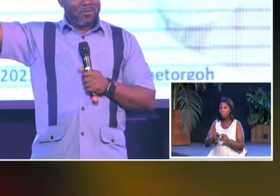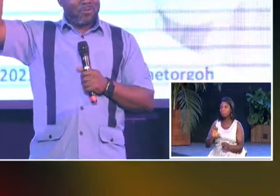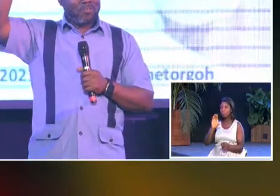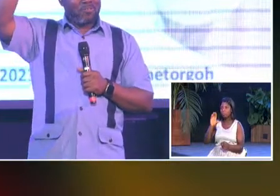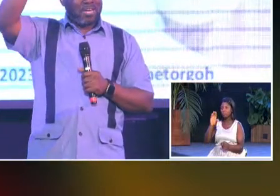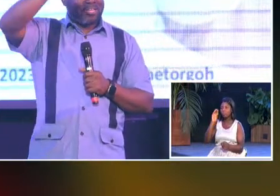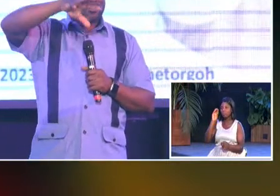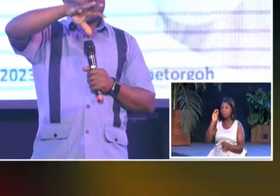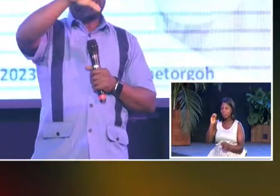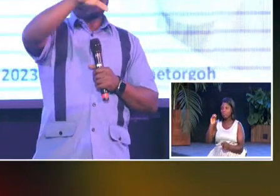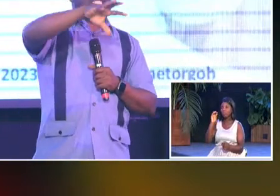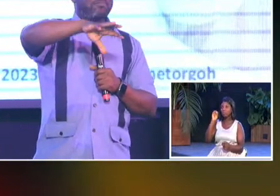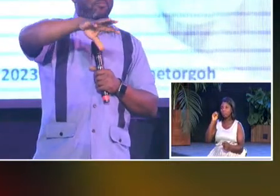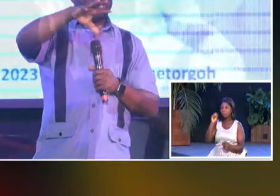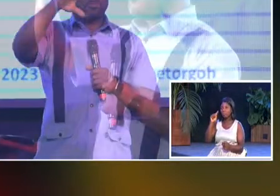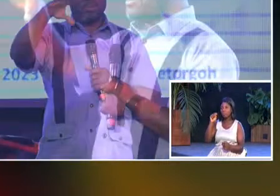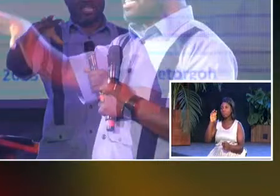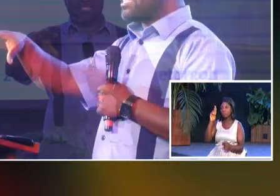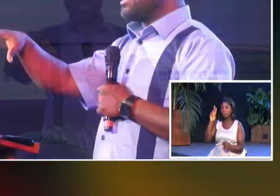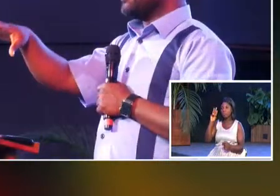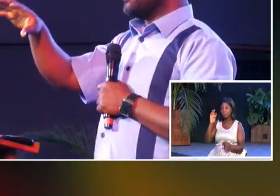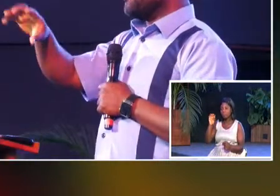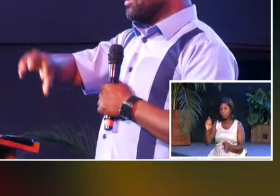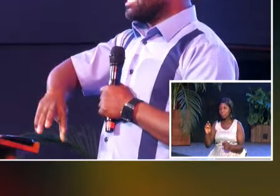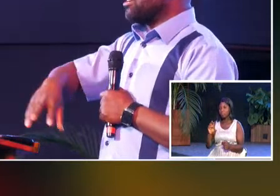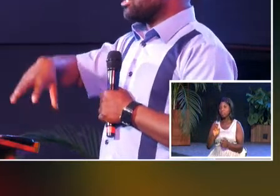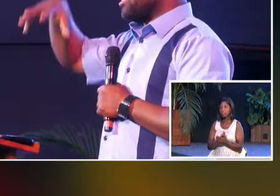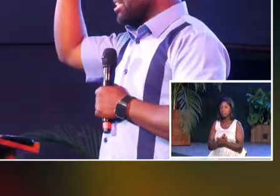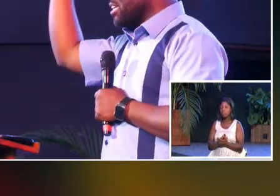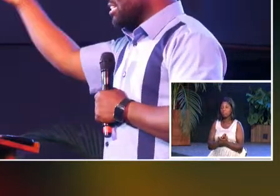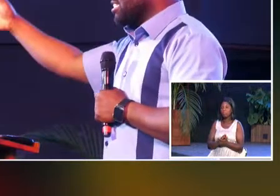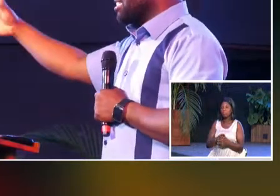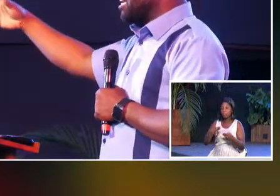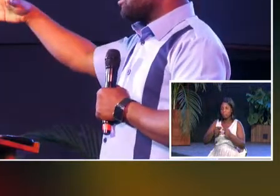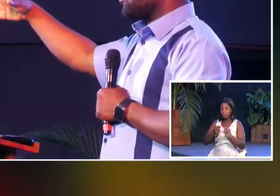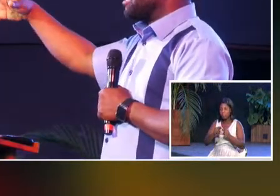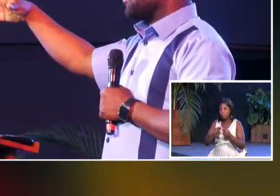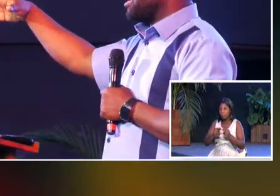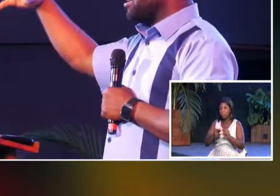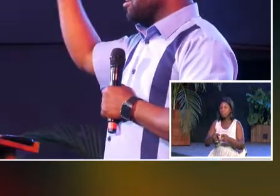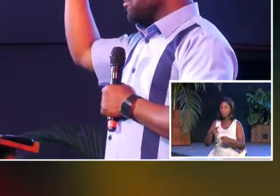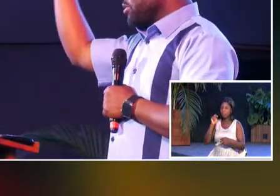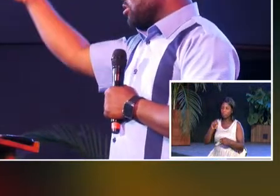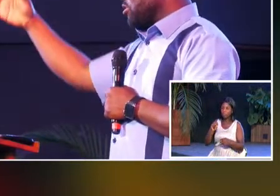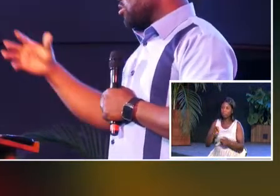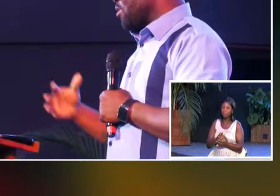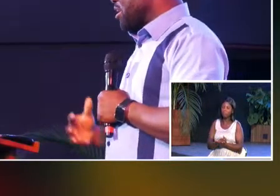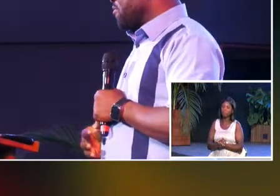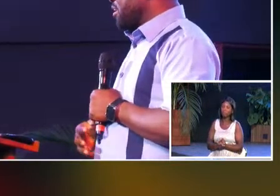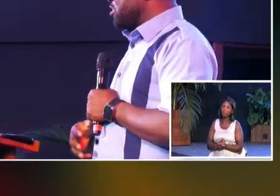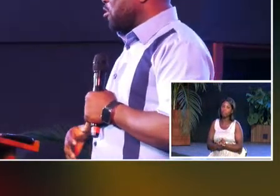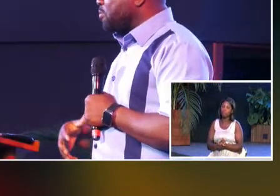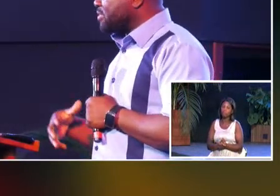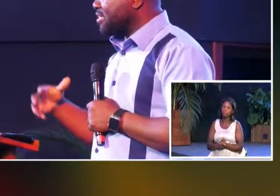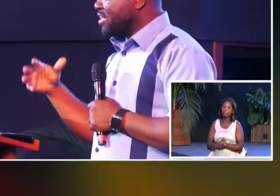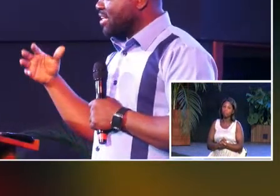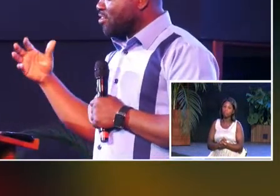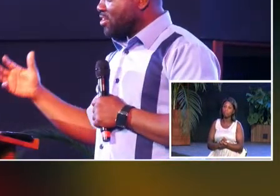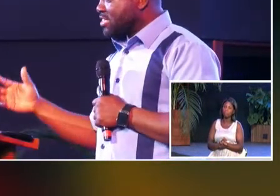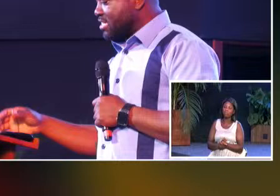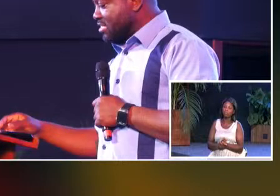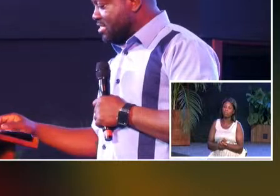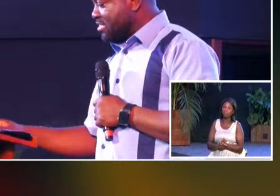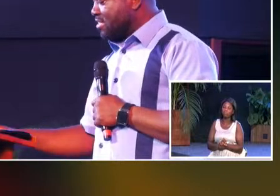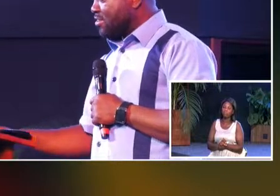So if you are into relationship management, it means that you should be thinking digital too as well, which is also one of the jobs